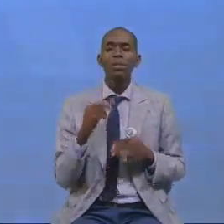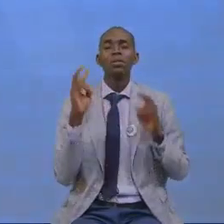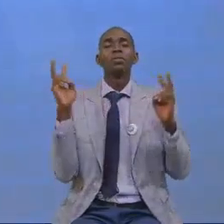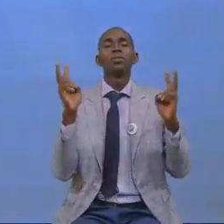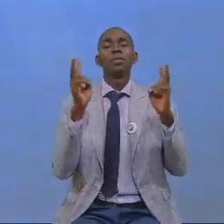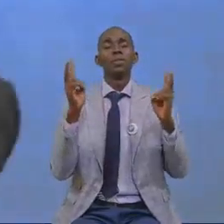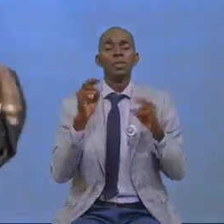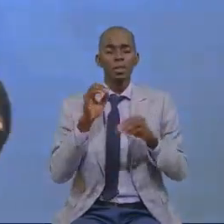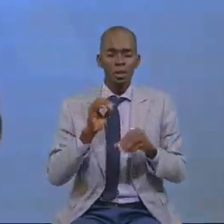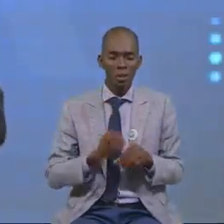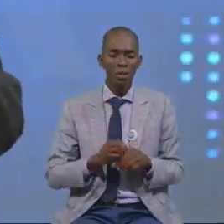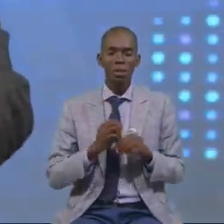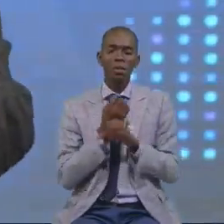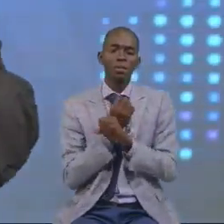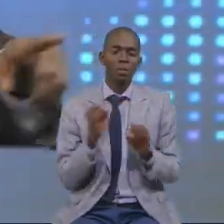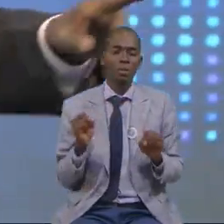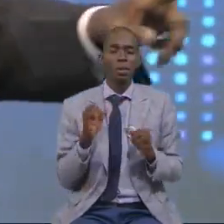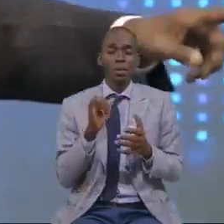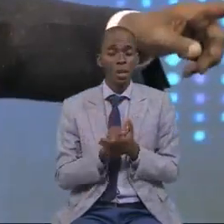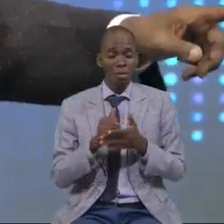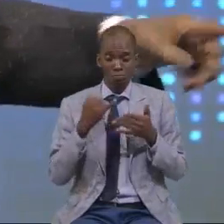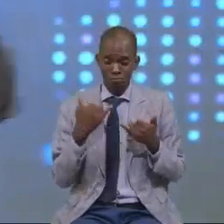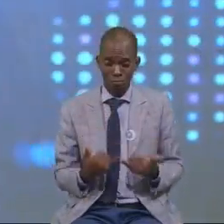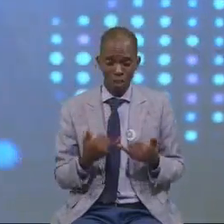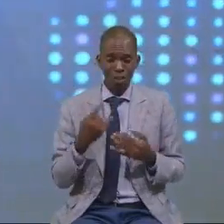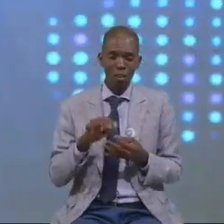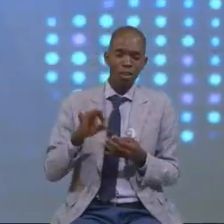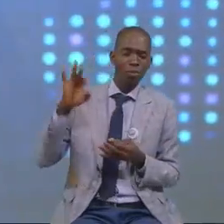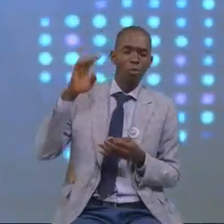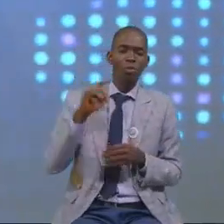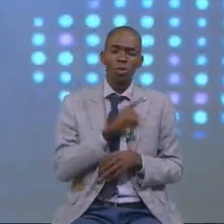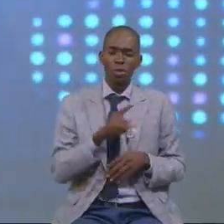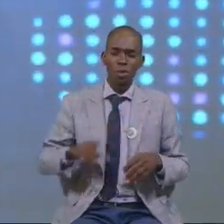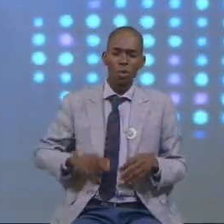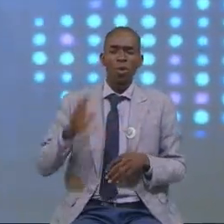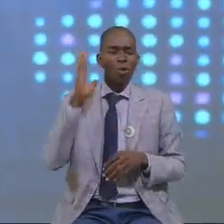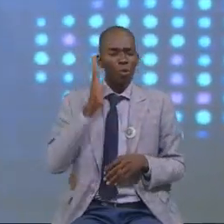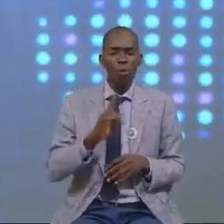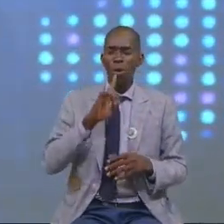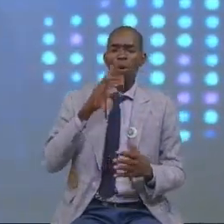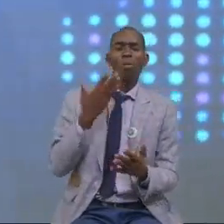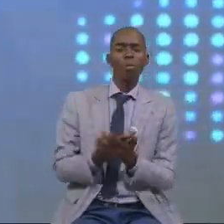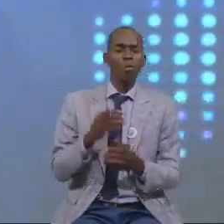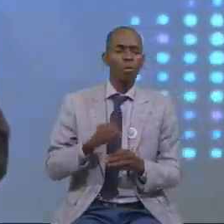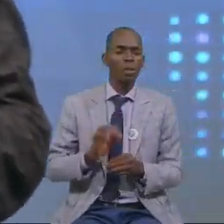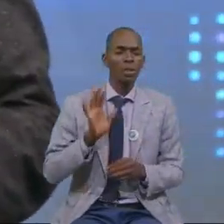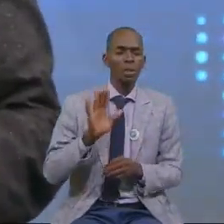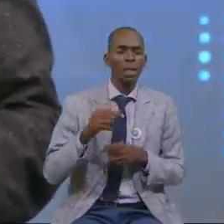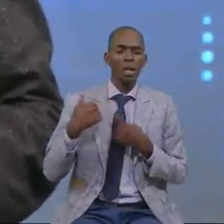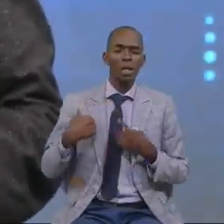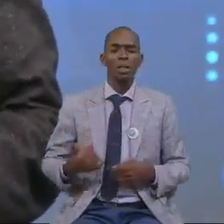in salvation. That now the Spirit of the Lord will bear witness in their heart. They are